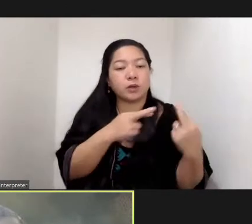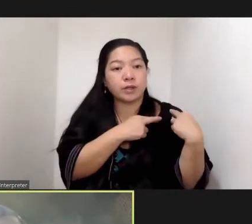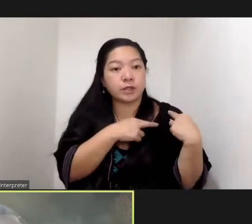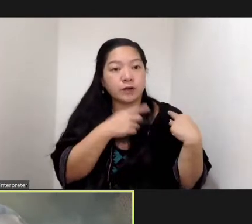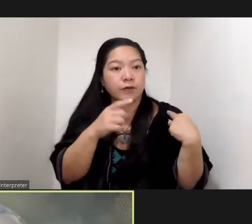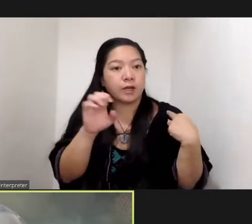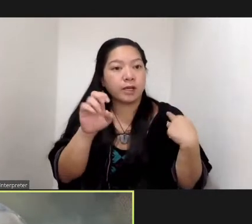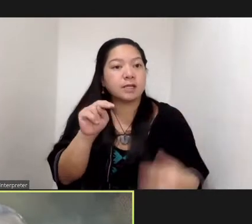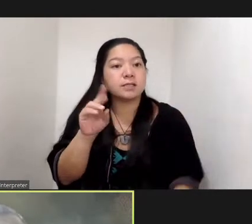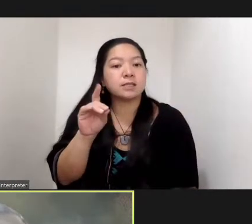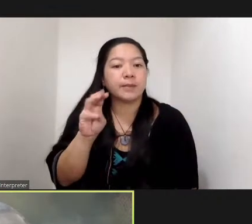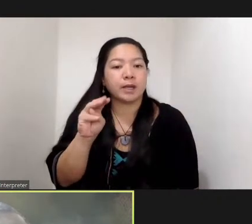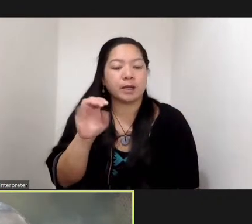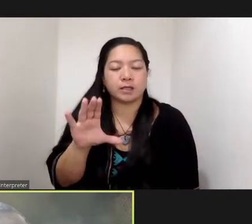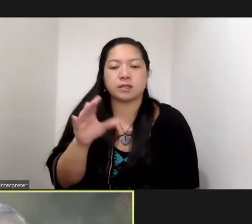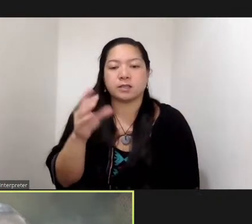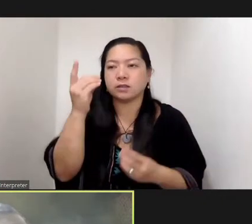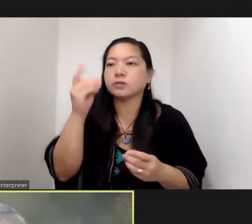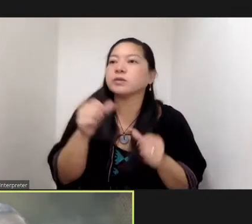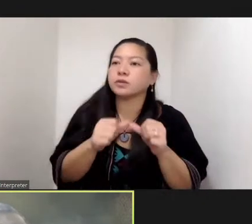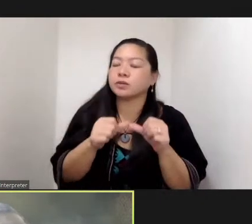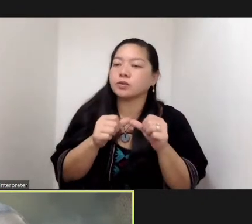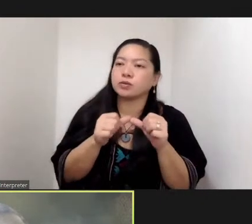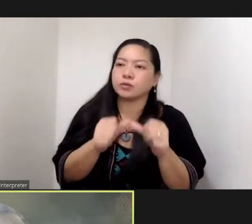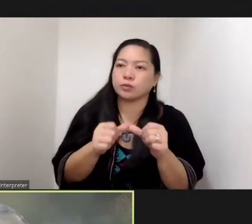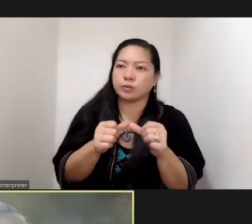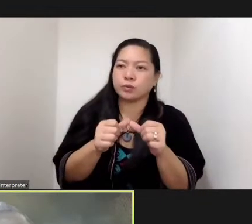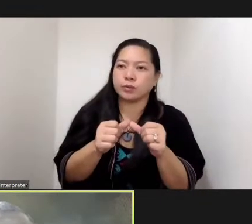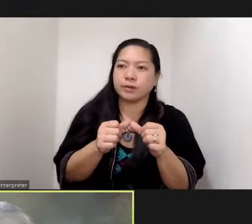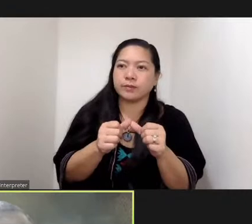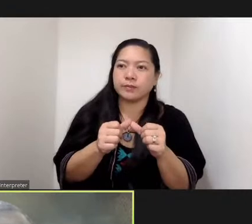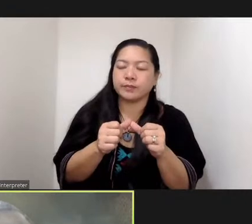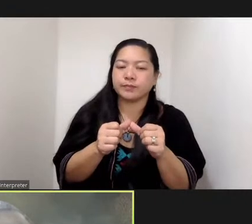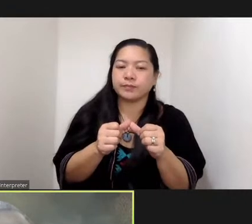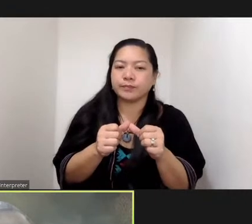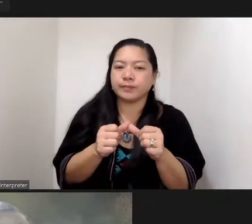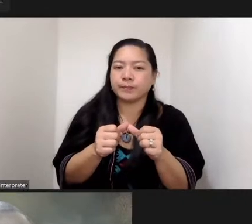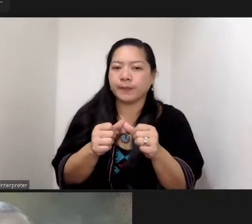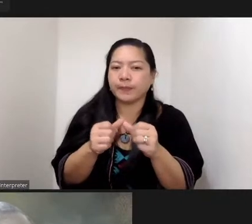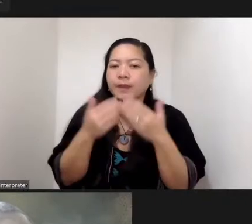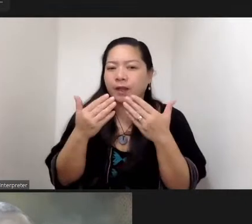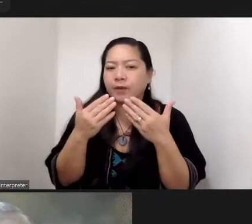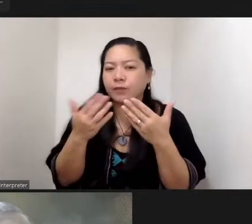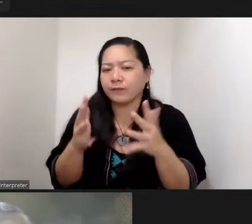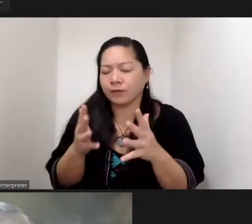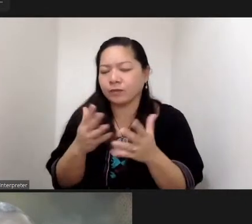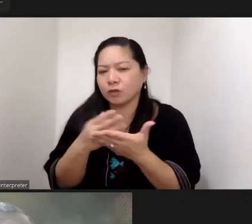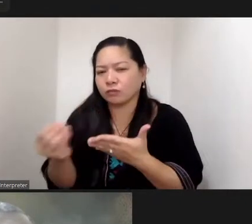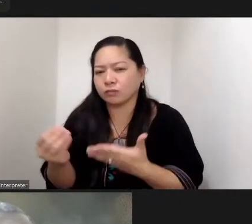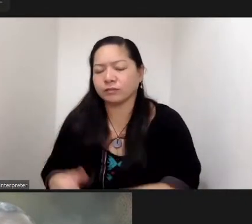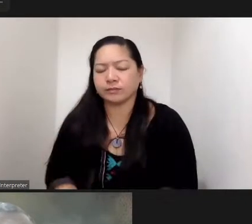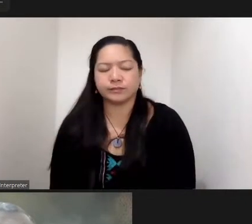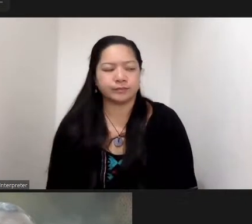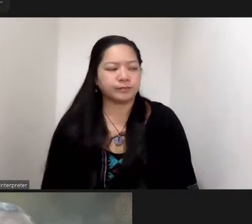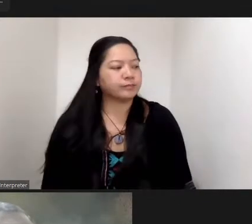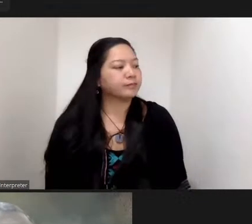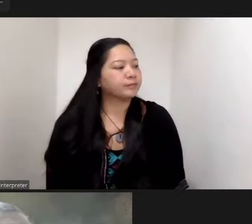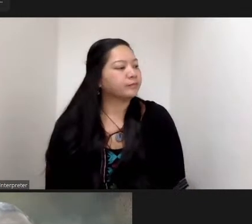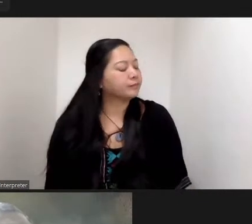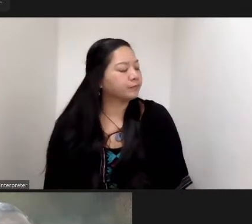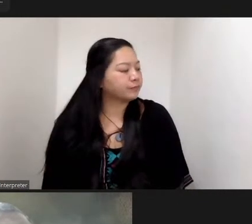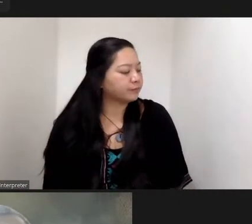will continue immediately the pandemic is called off. Thank you. Right. And then, well, again, I just want to know, is there going to